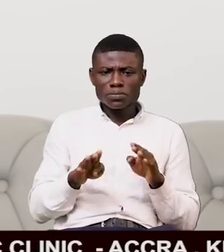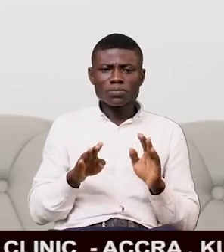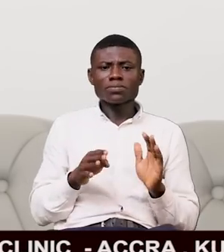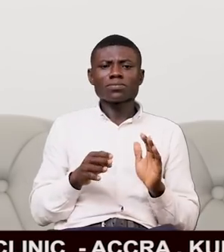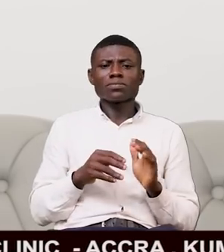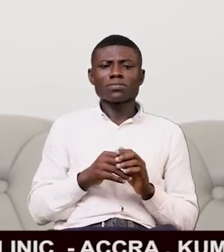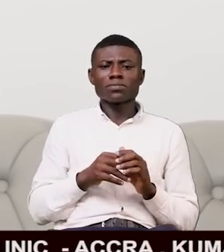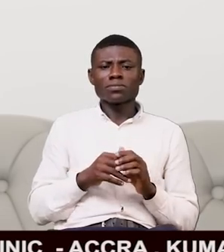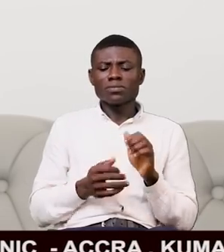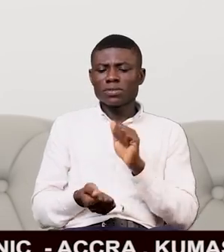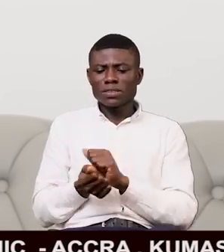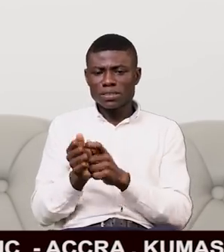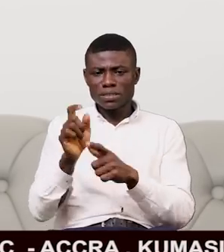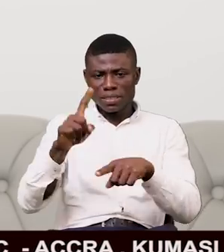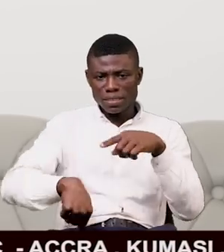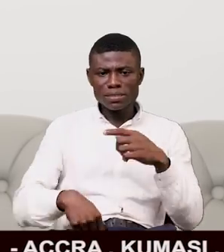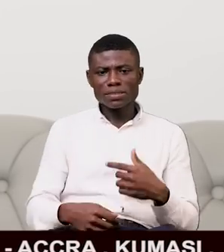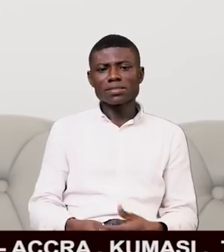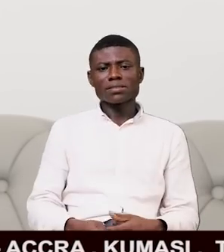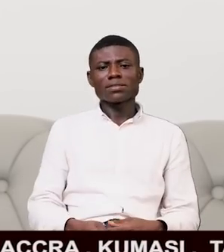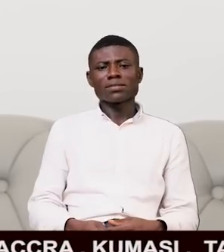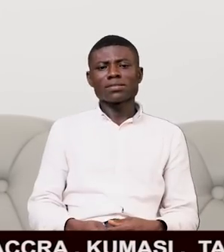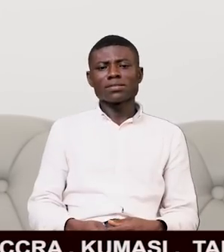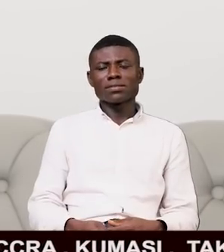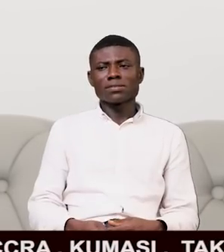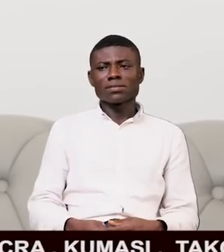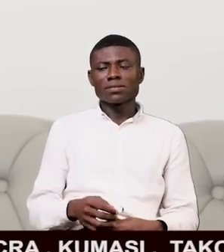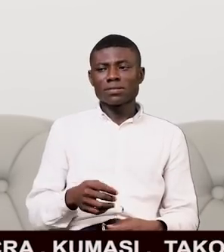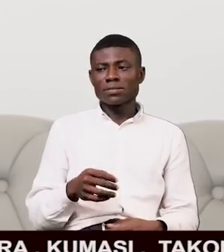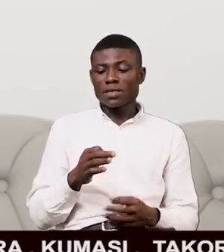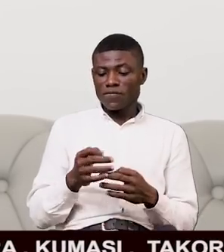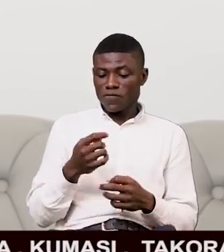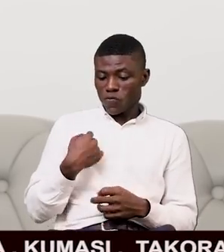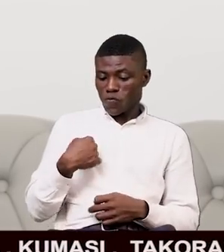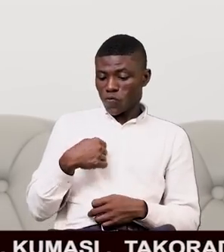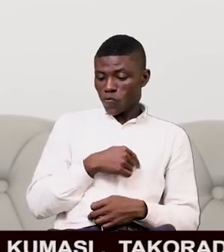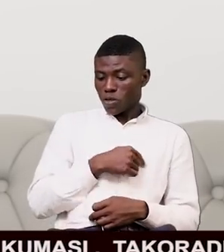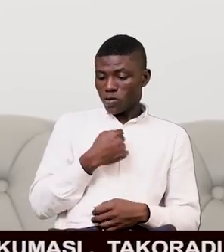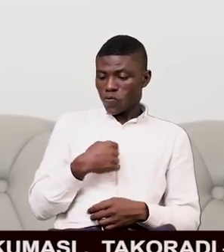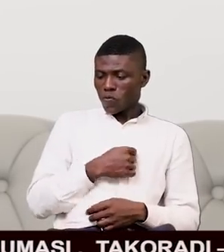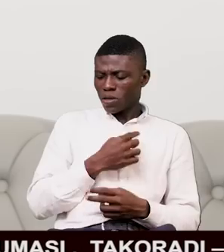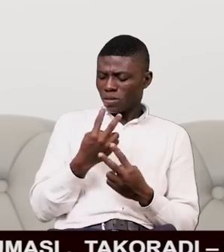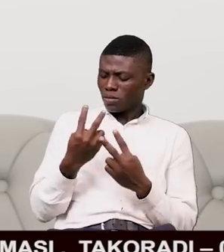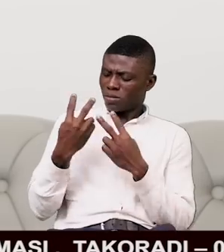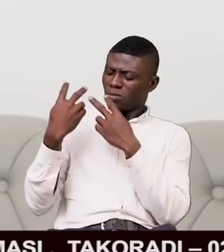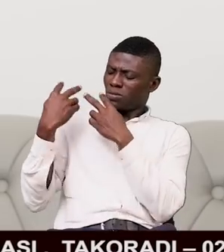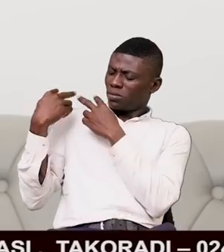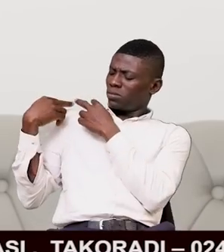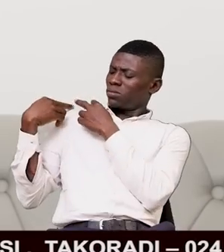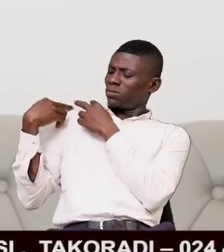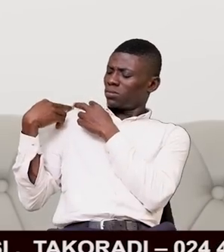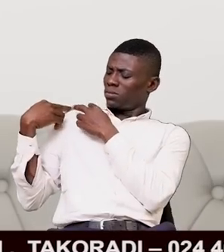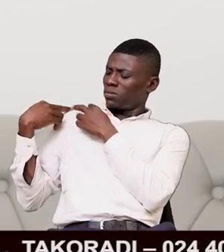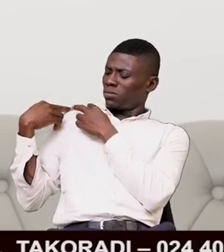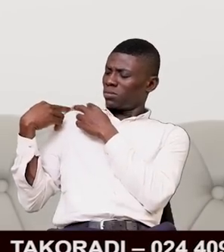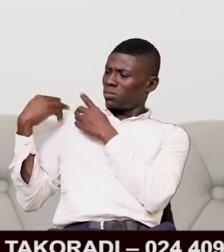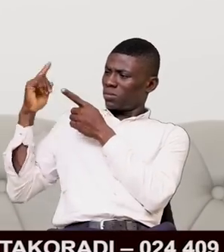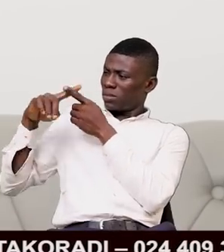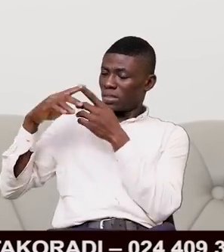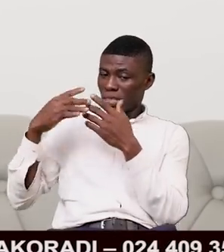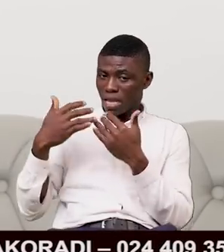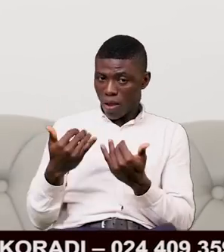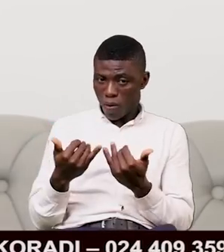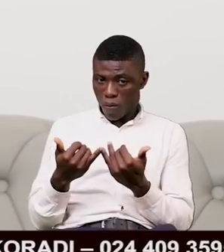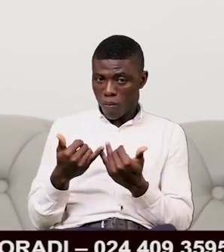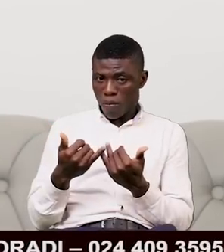no intimi nsisa. Okay. Se yemu bino se ye kai ba bia ye firi ba